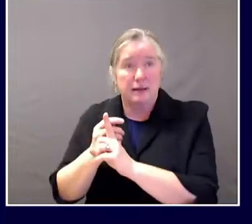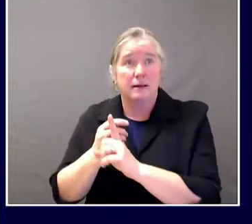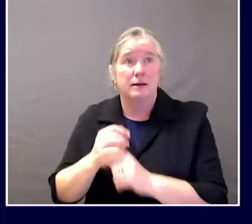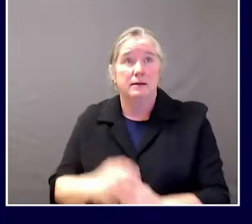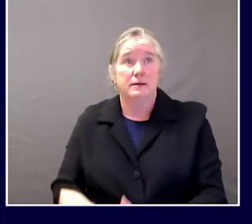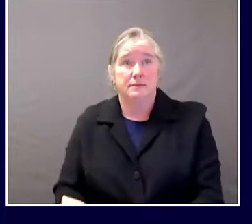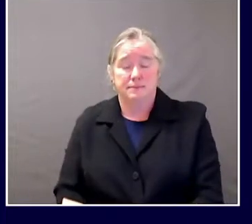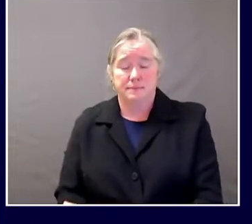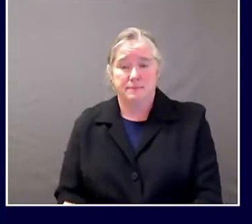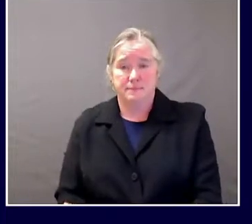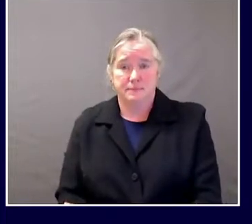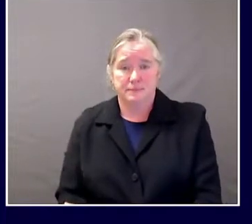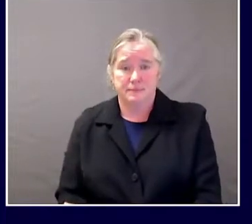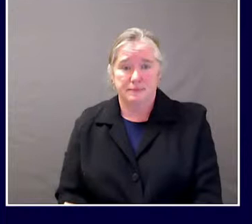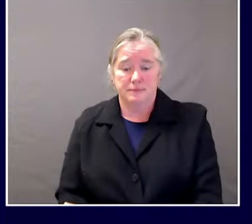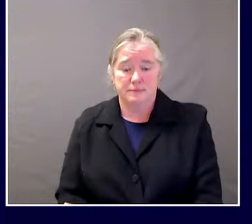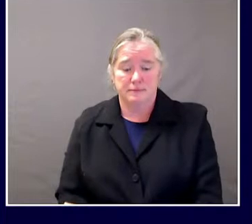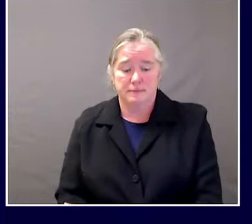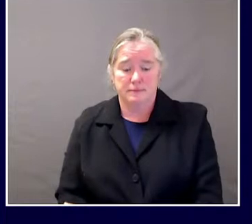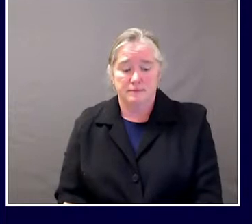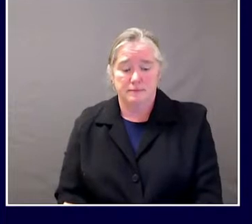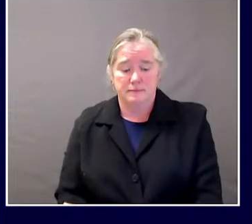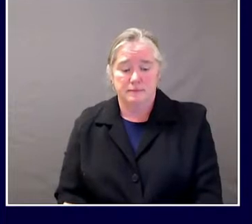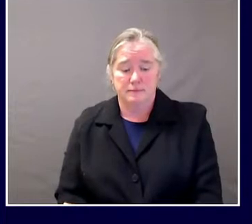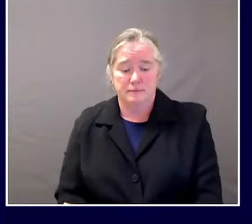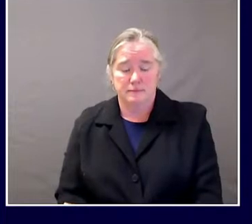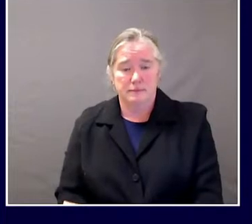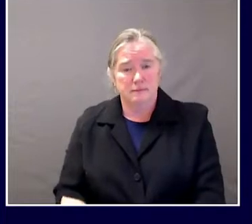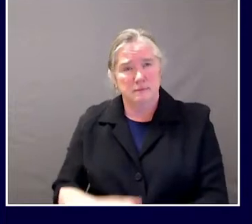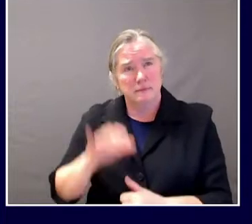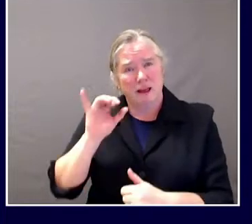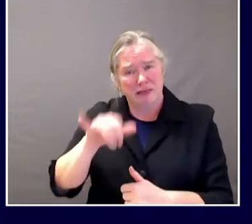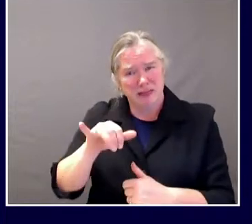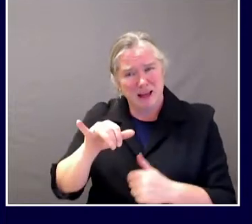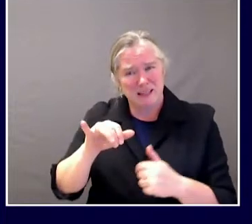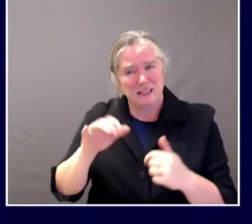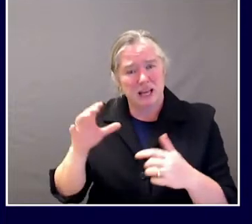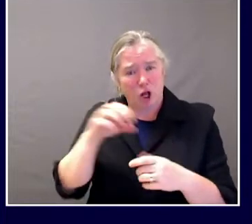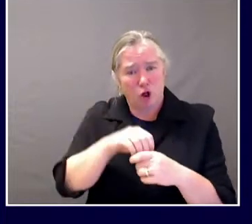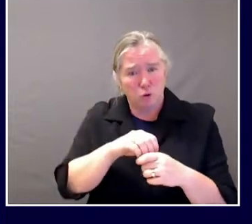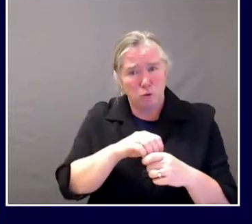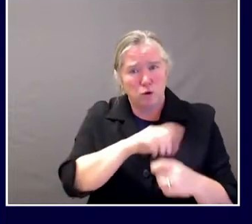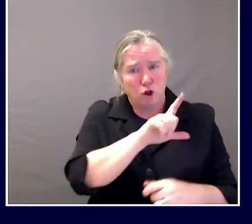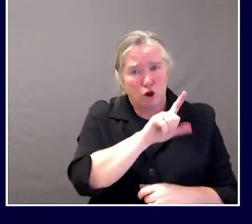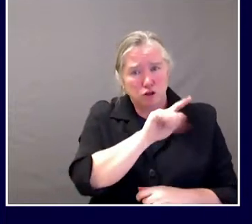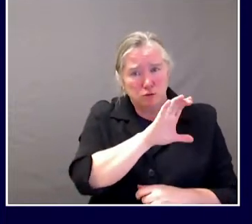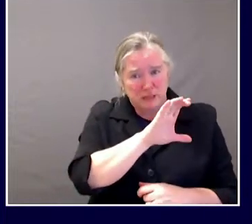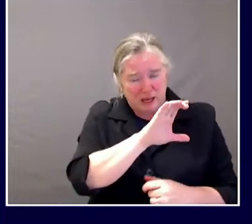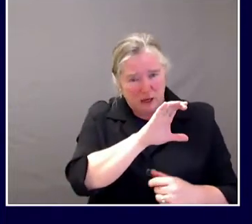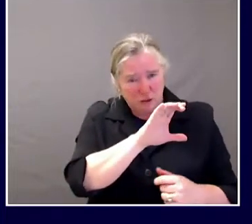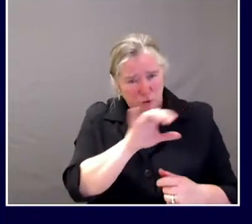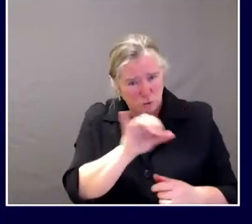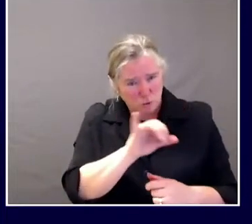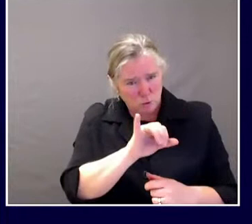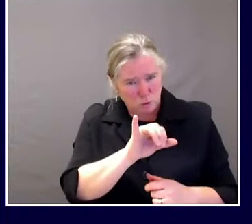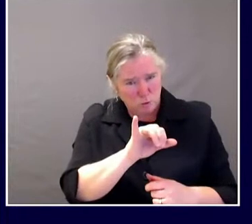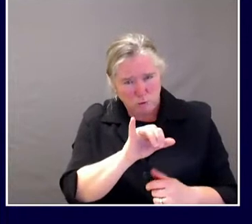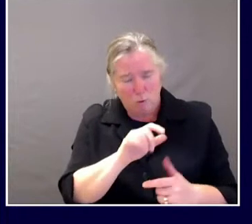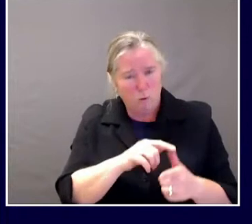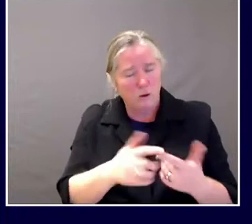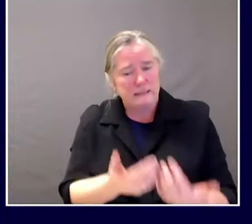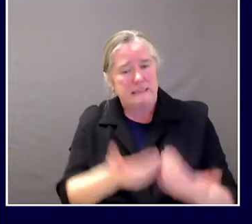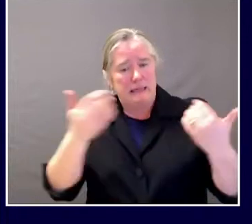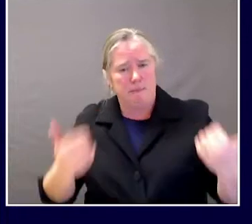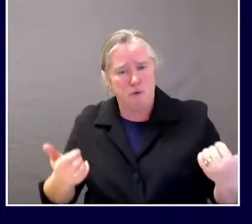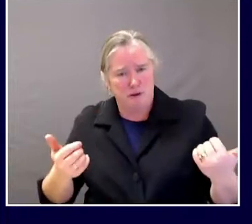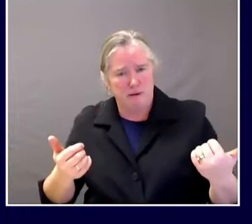does that number include the ones that went to CVS and Walgreens for the long-term care, or is that a totally